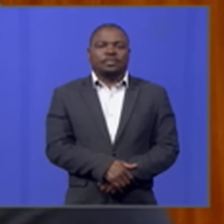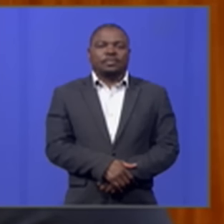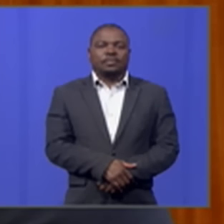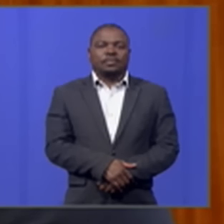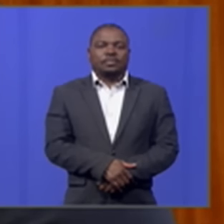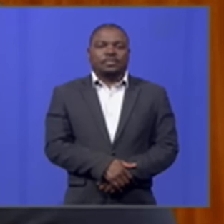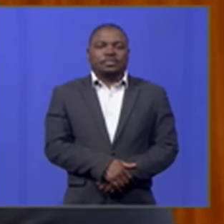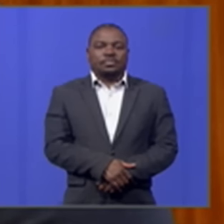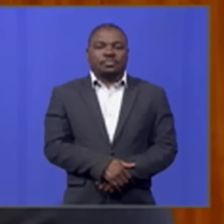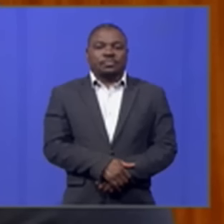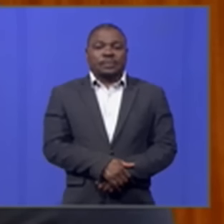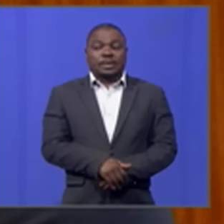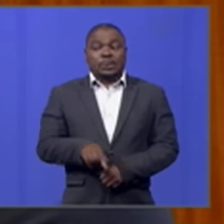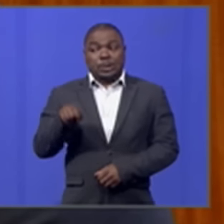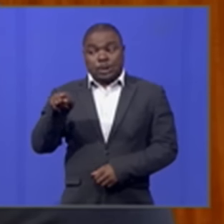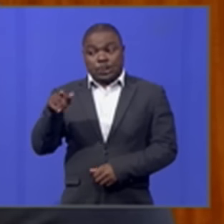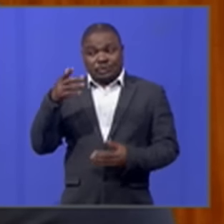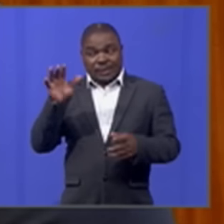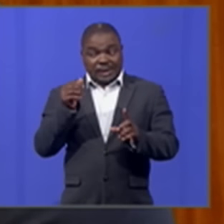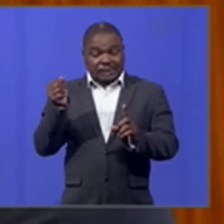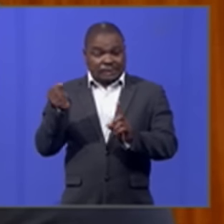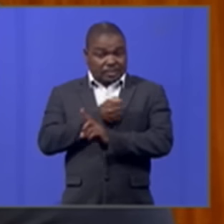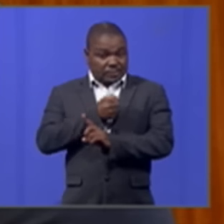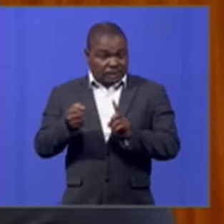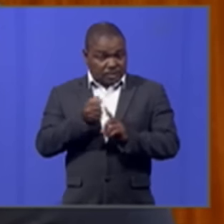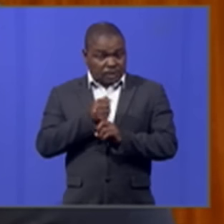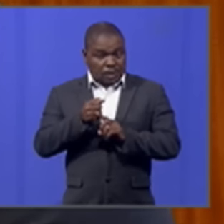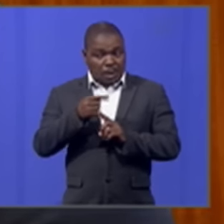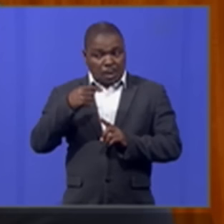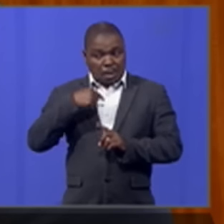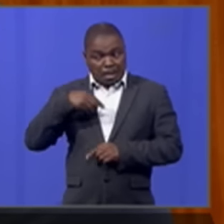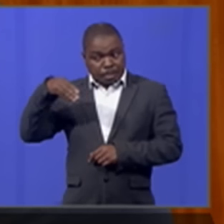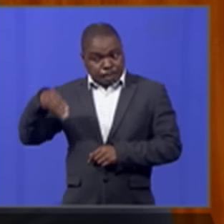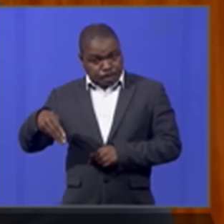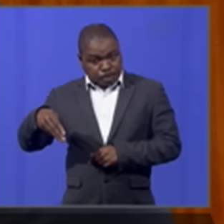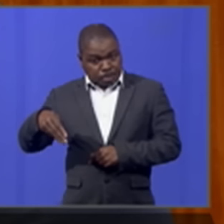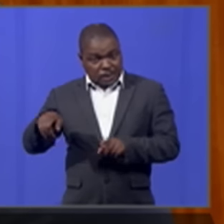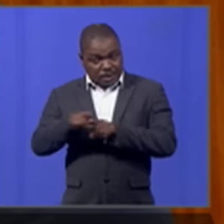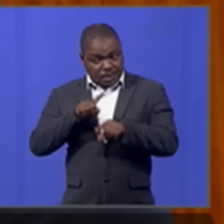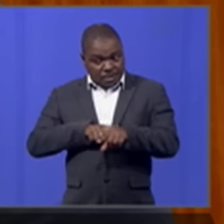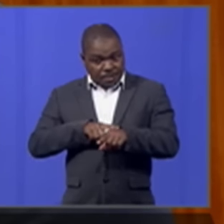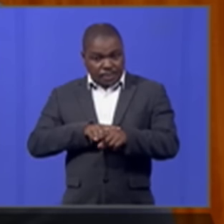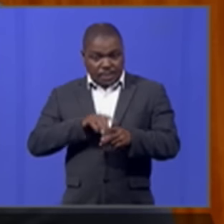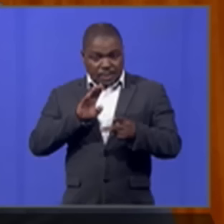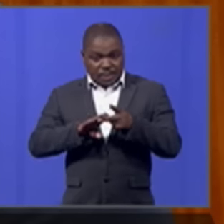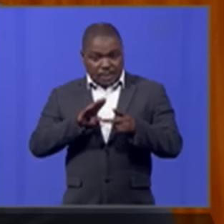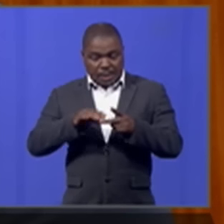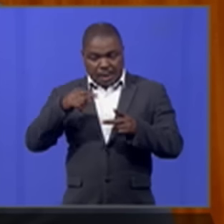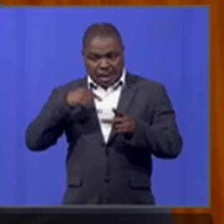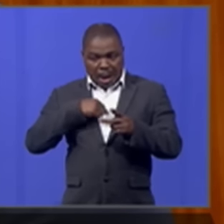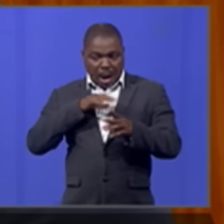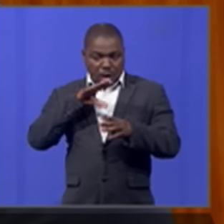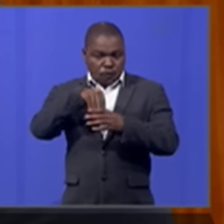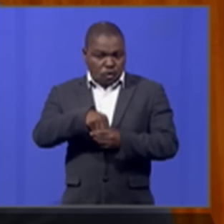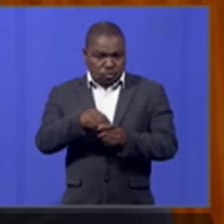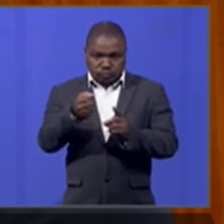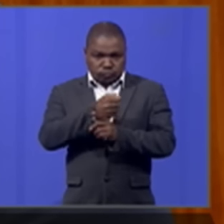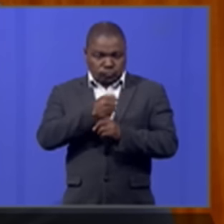Where the accused was assaulted in my presence, and I did not take part